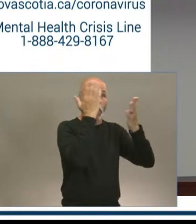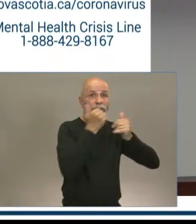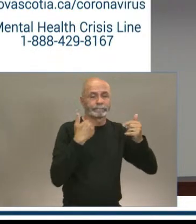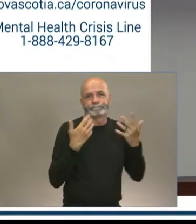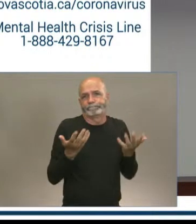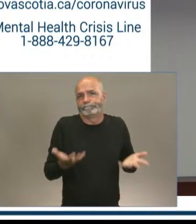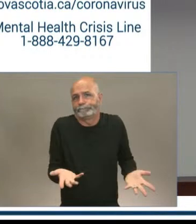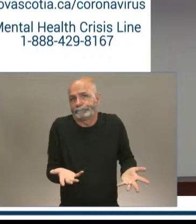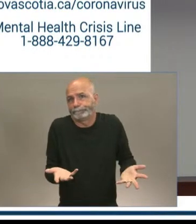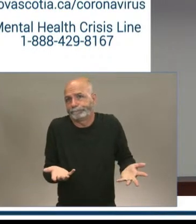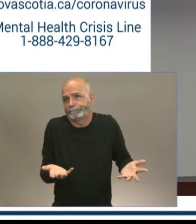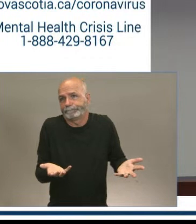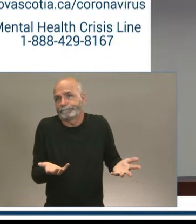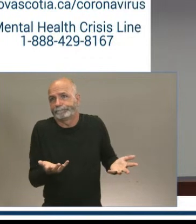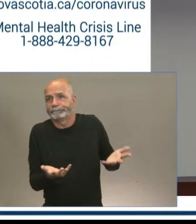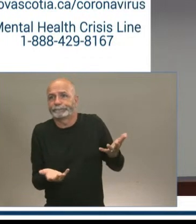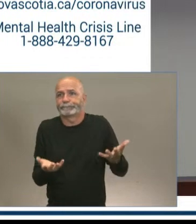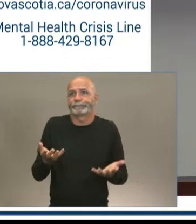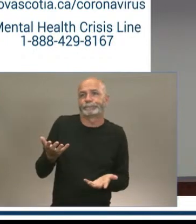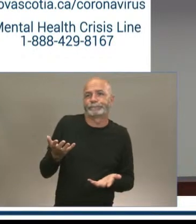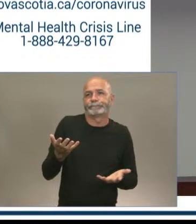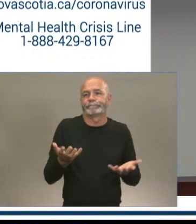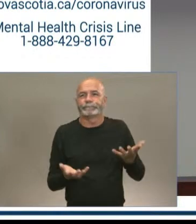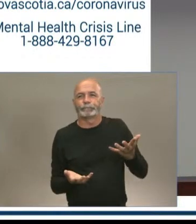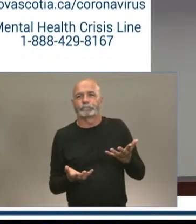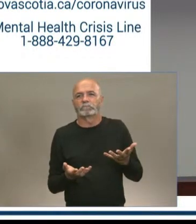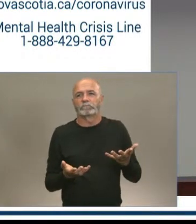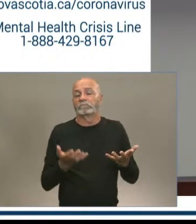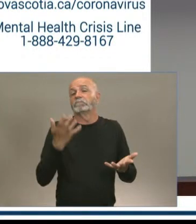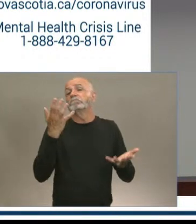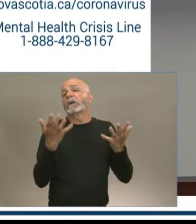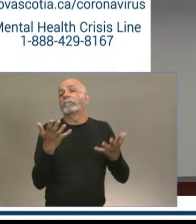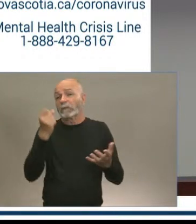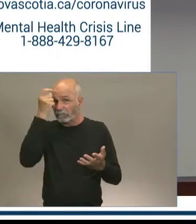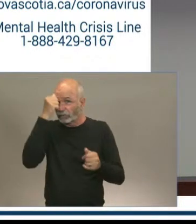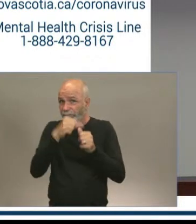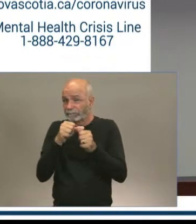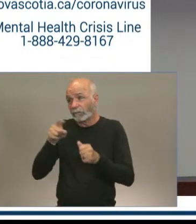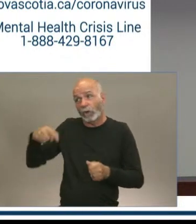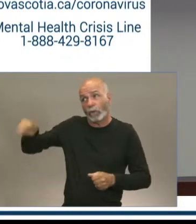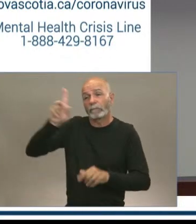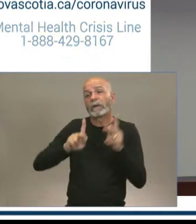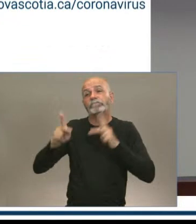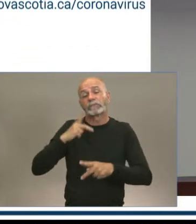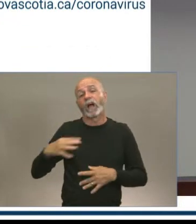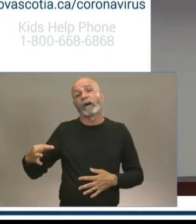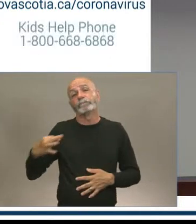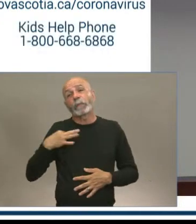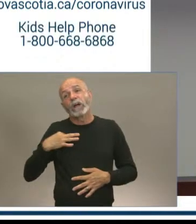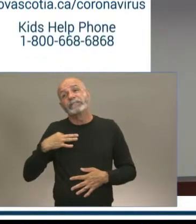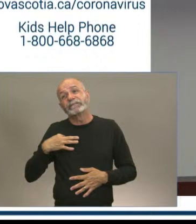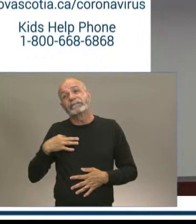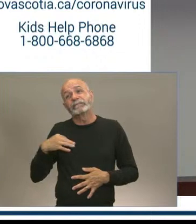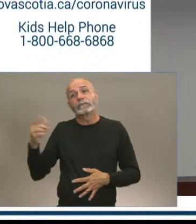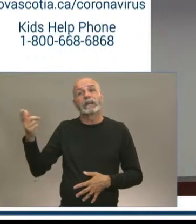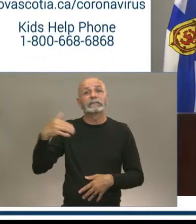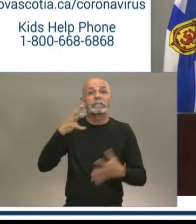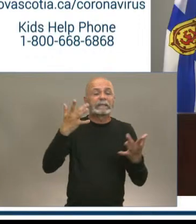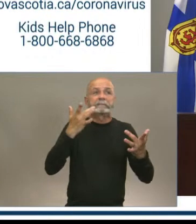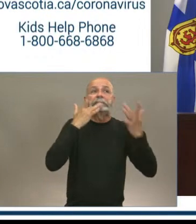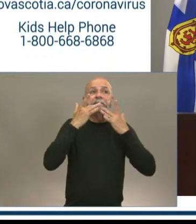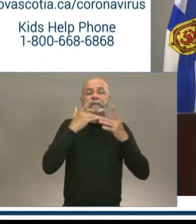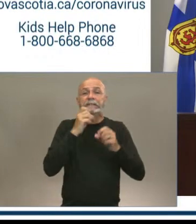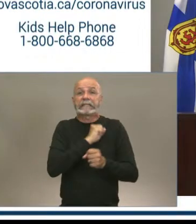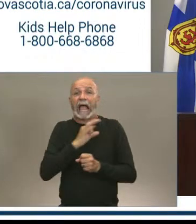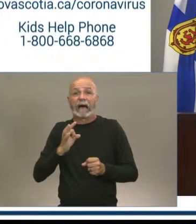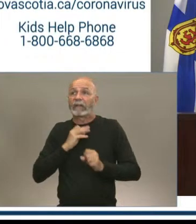that. Much of that is volunteer driven, and it may be that they're having challenges with staffing those clinics. Victoria, do you have a